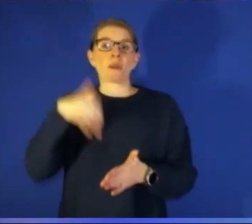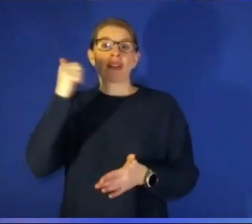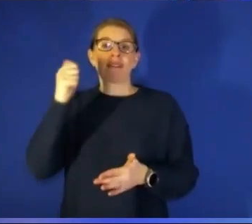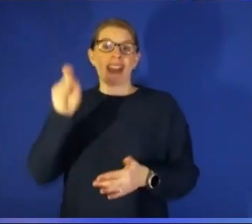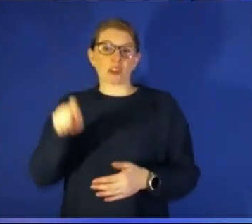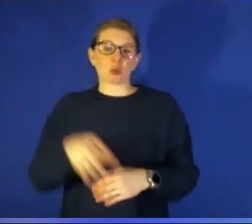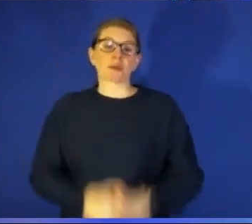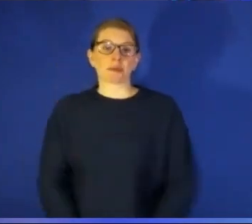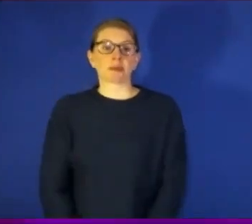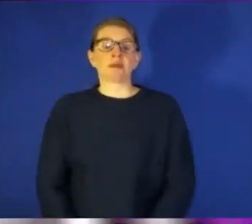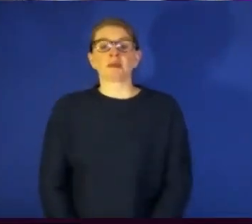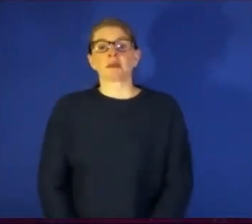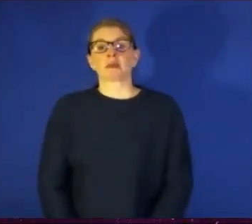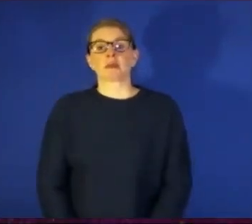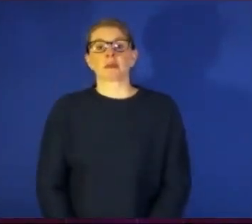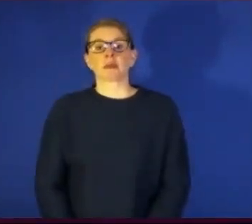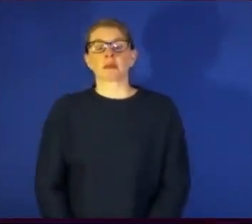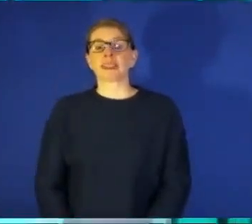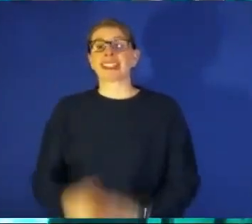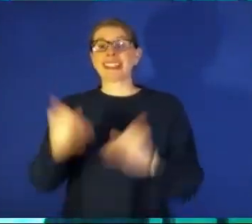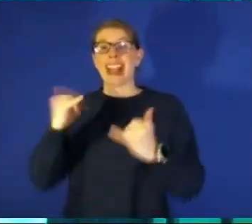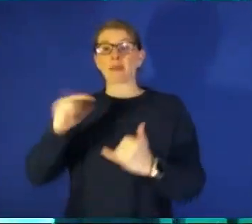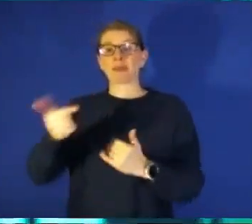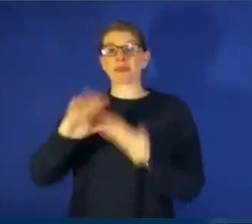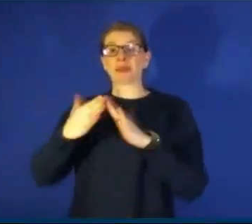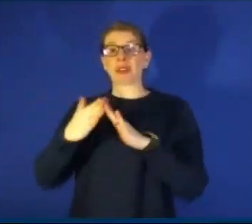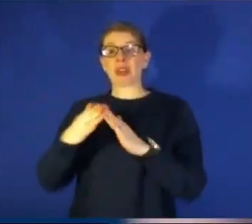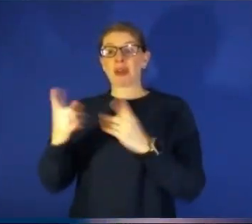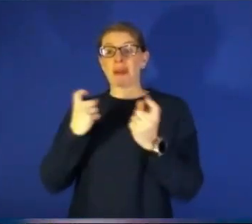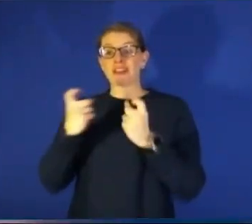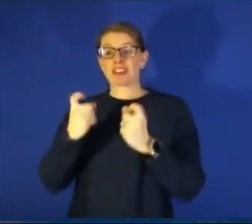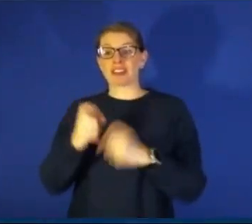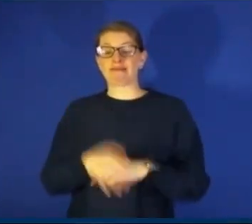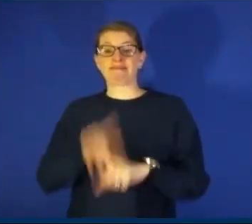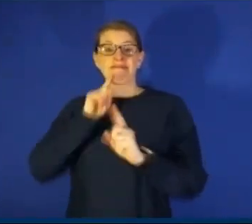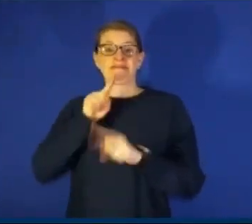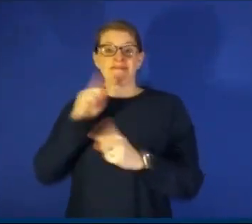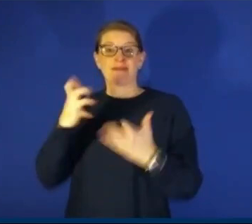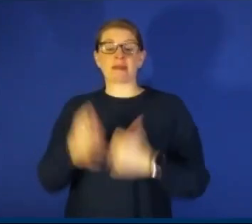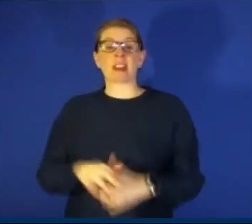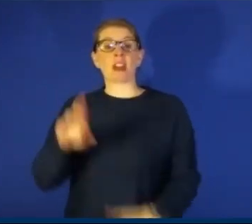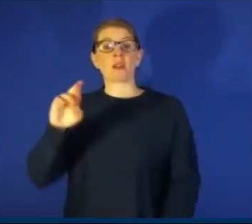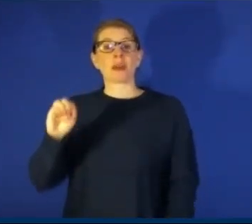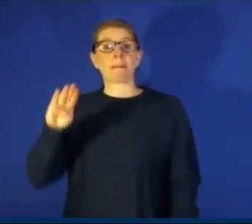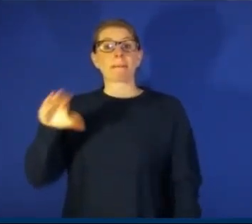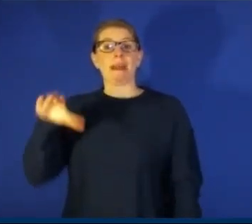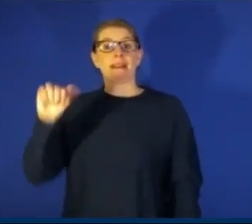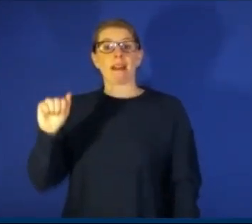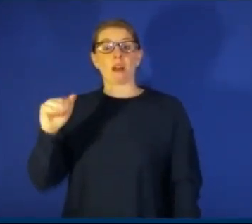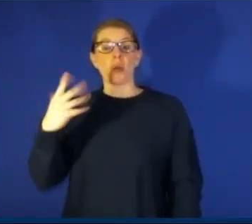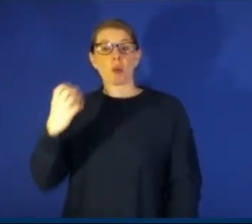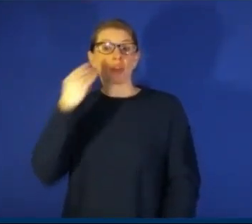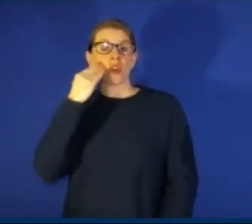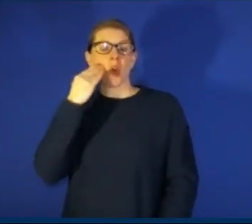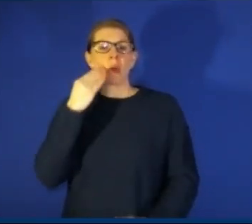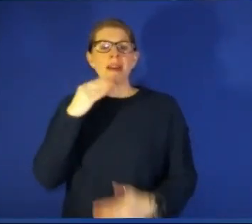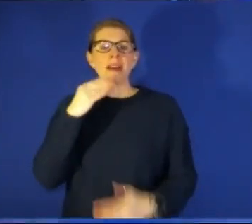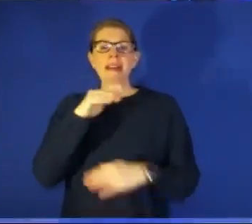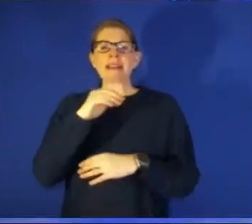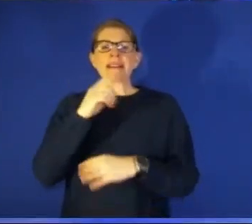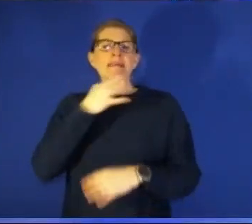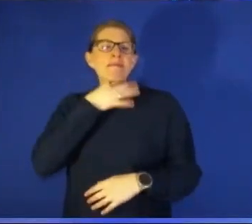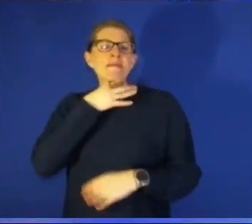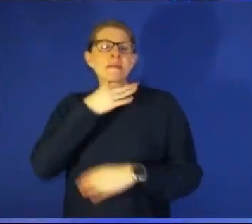get to some community questions because they're coming in today. Rebecca wants to know, I'm curious what causes nighttime glucose spikes up to